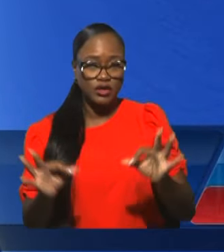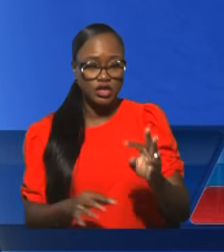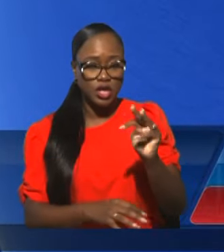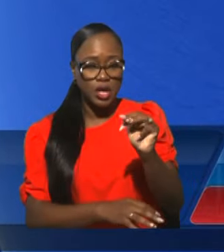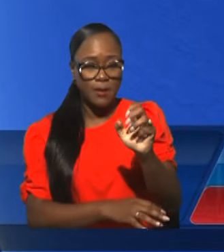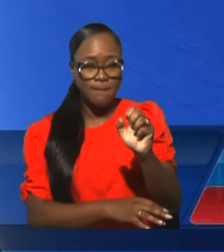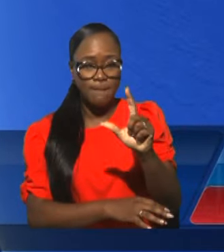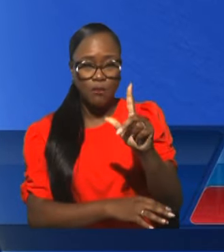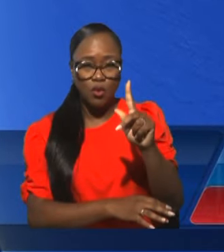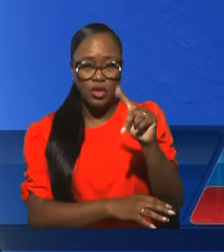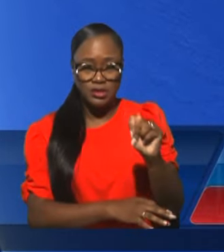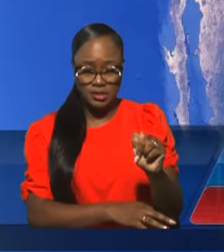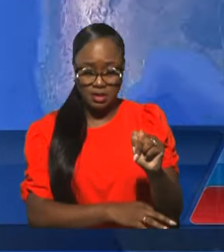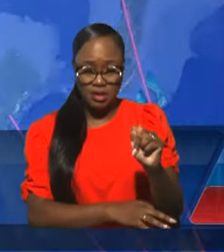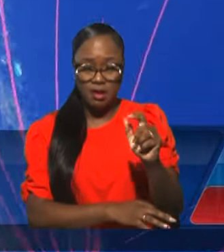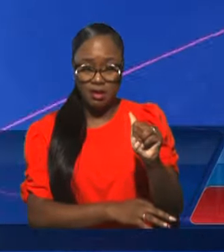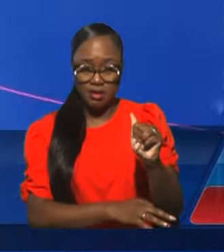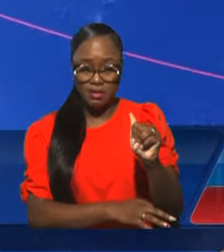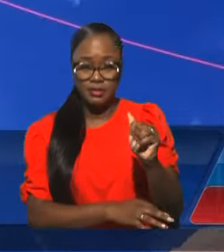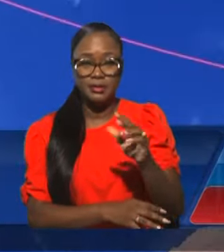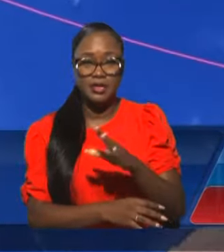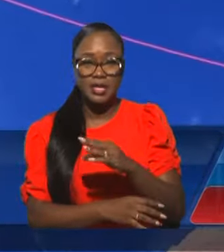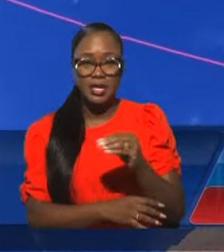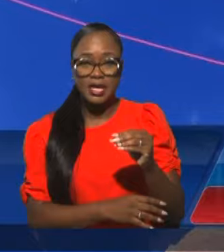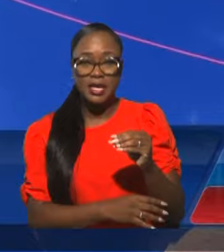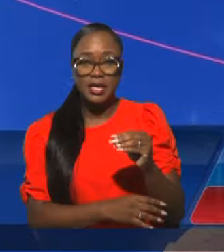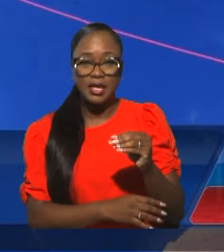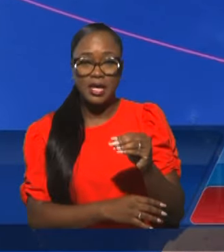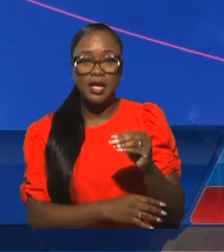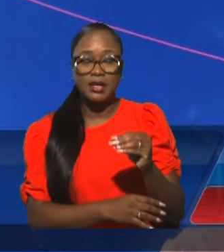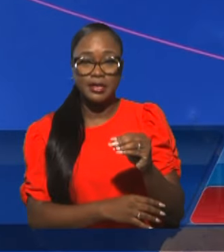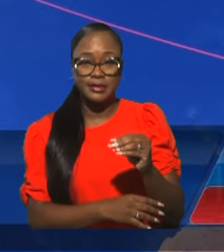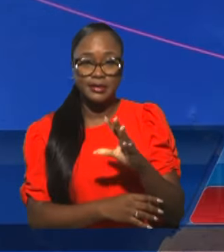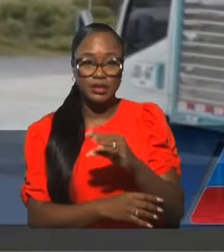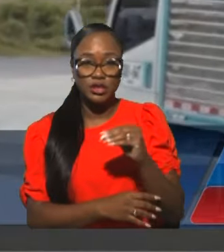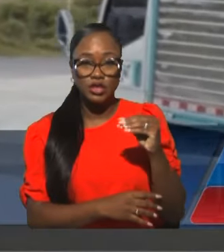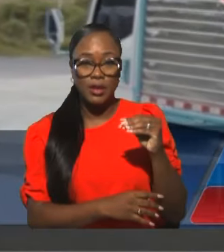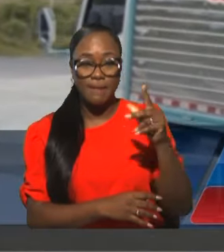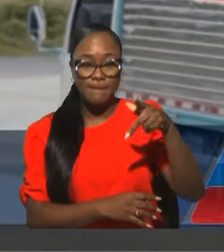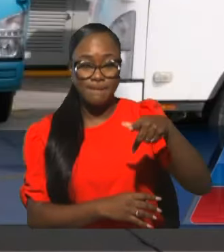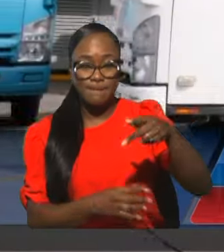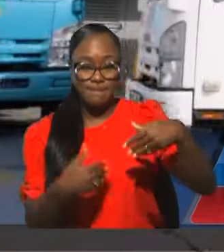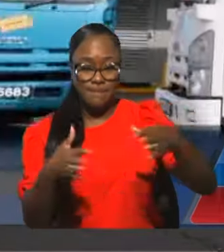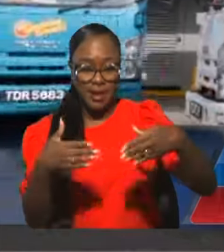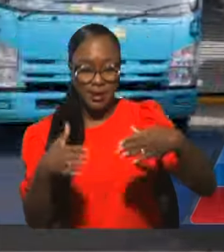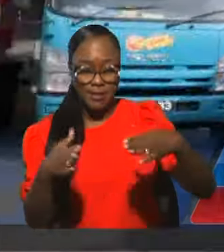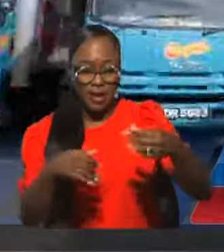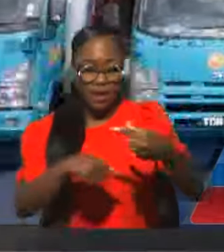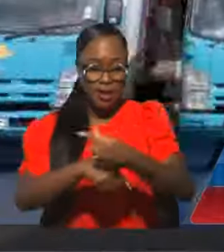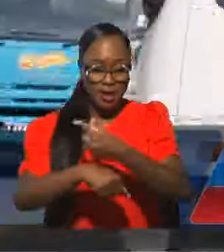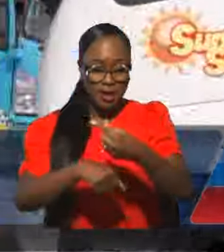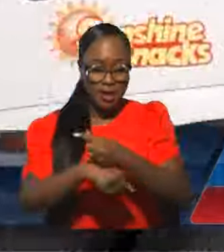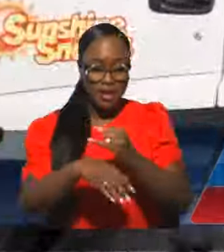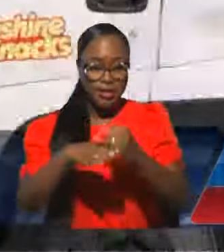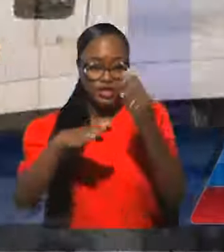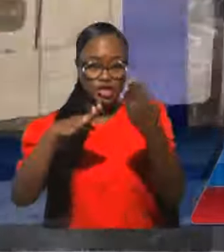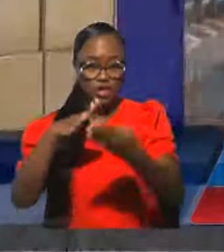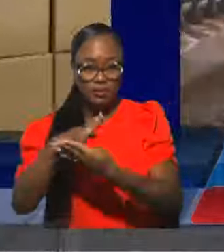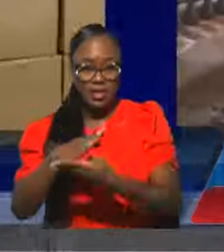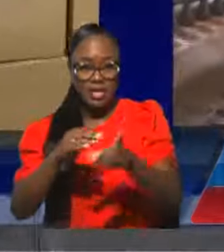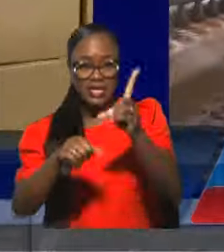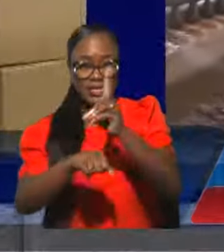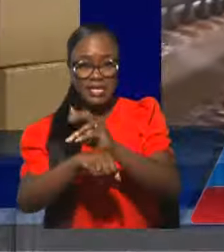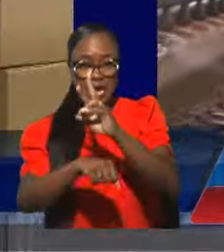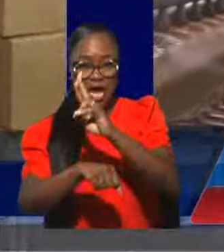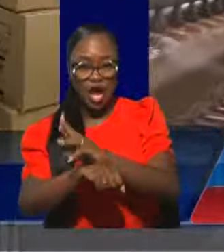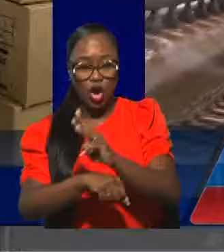serve markets in the Middle East and North Africa. Its distribution network also extends to Panama, Guyana, Jamaica, the Dominican Republic,